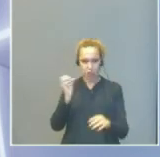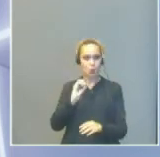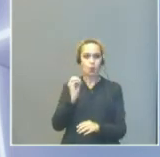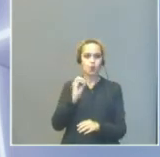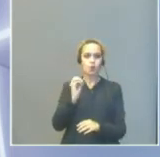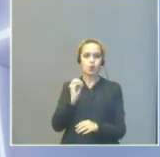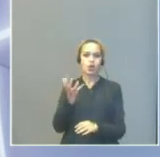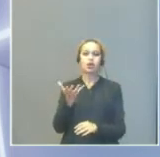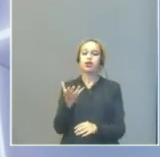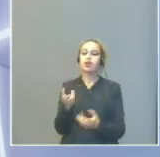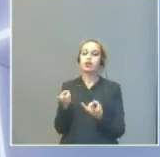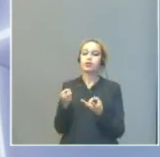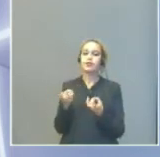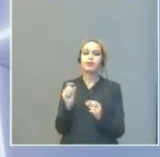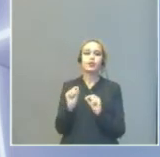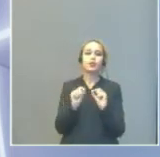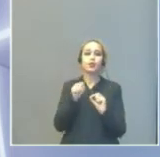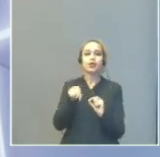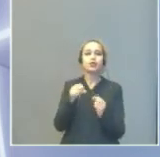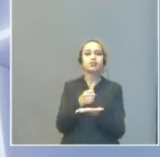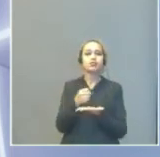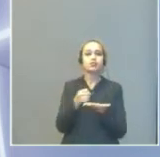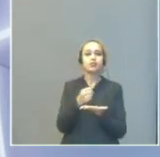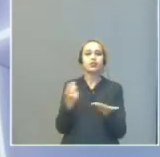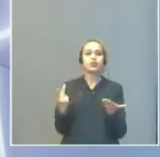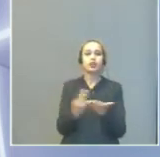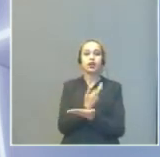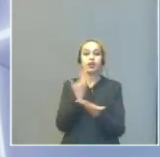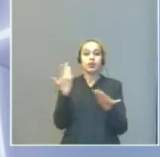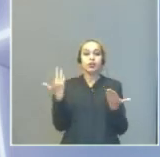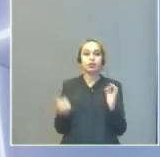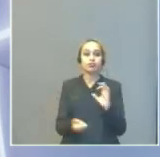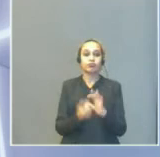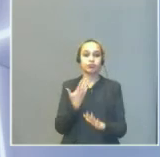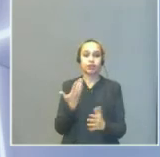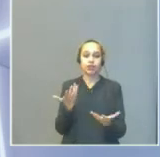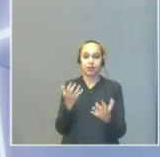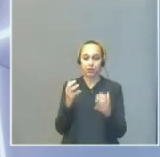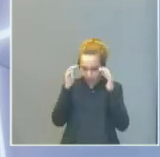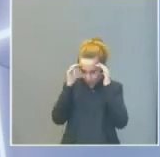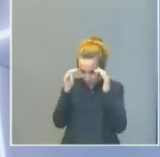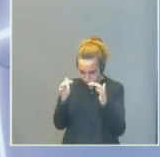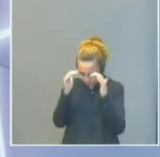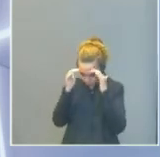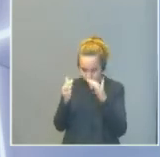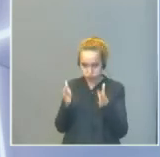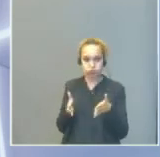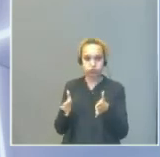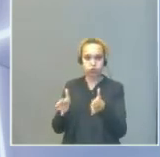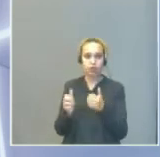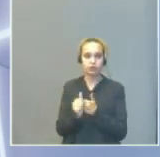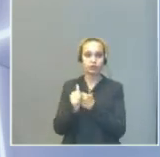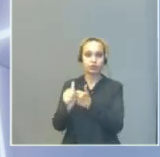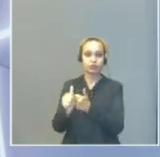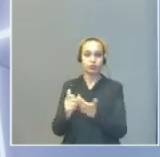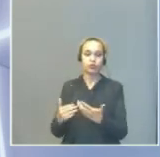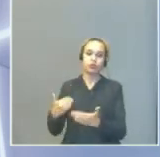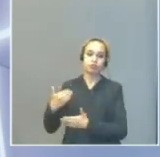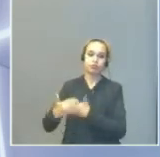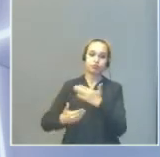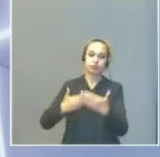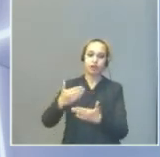emerge. And we want to go in the streams of that, of those patternings, and then play with them and see what might